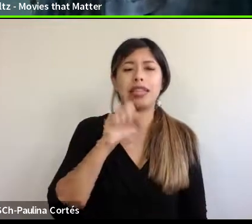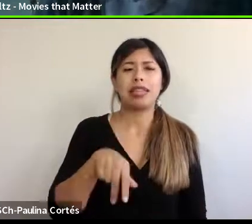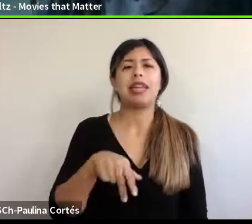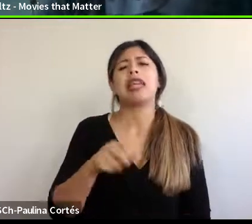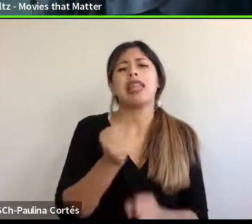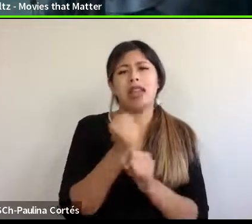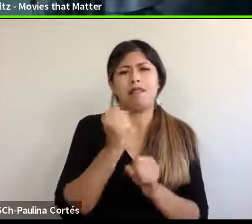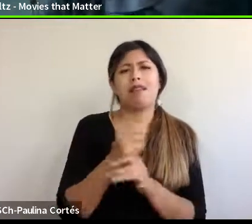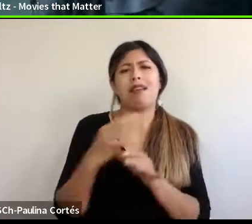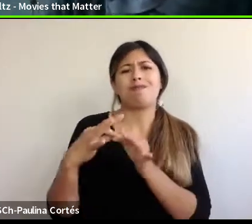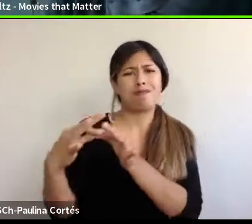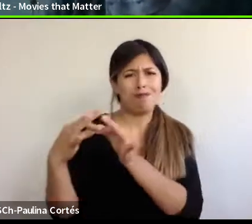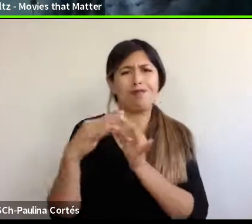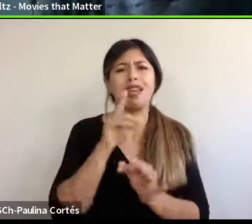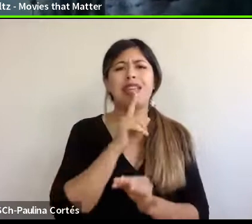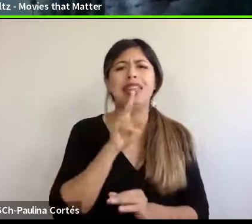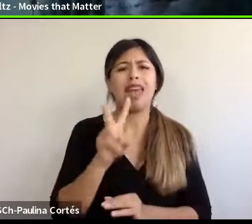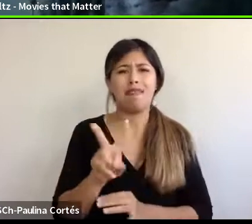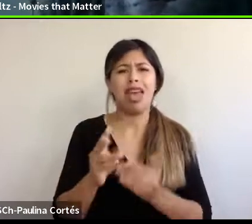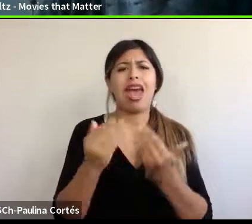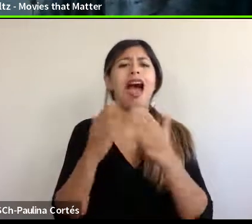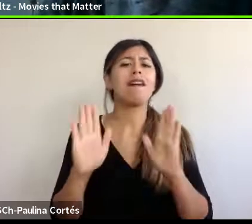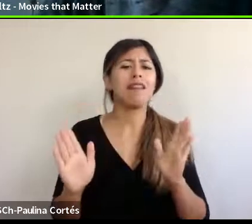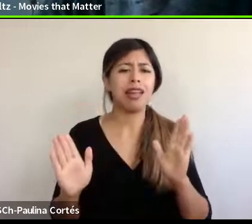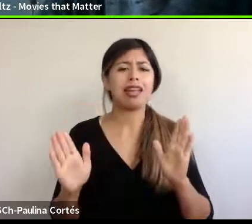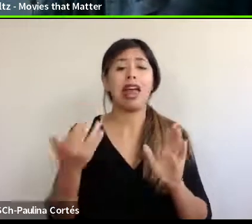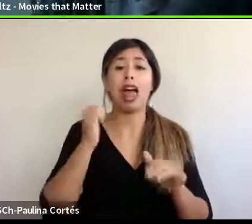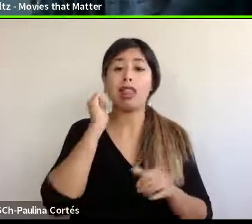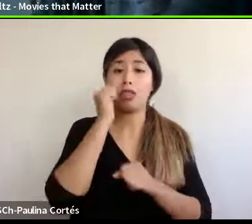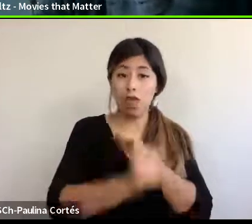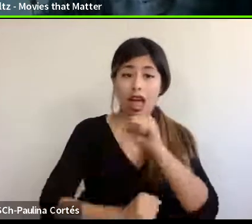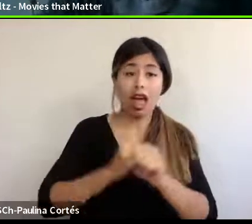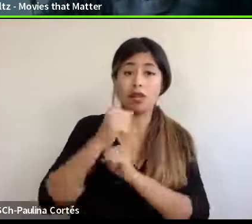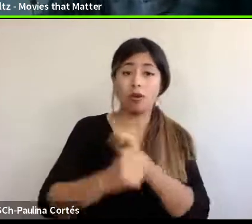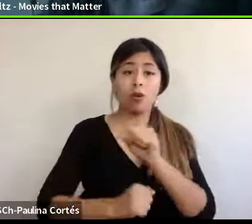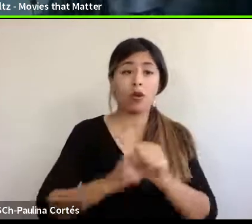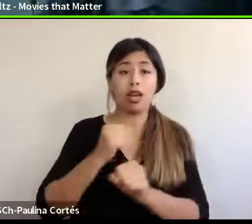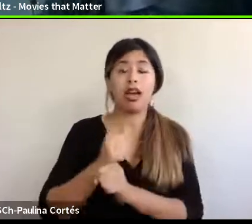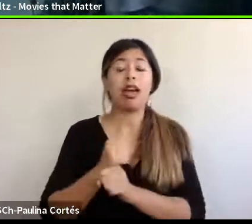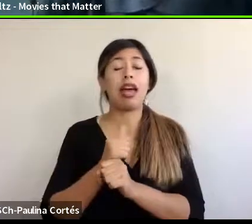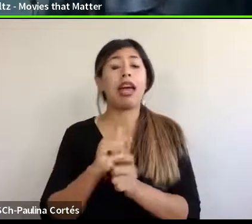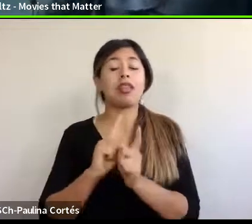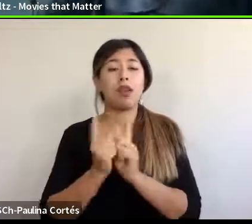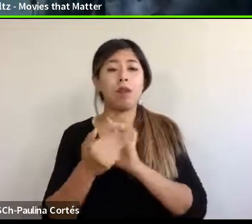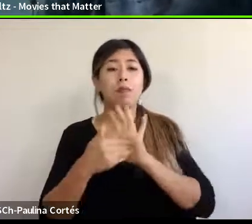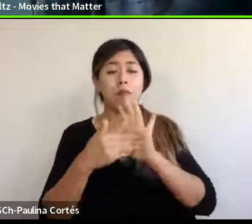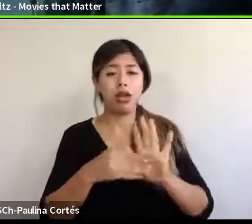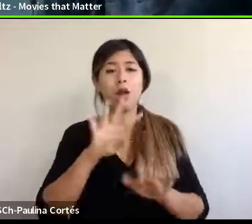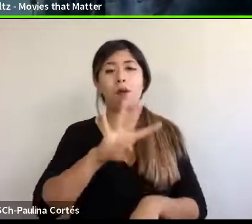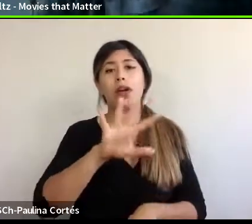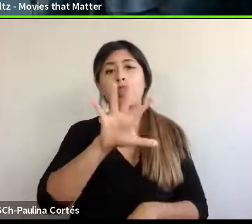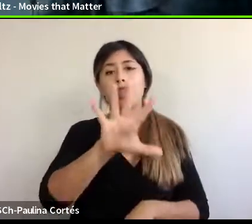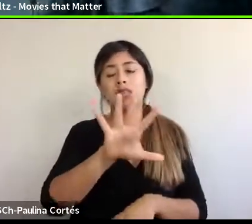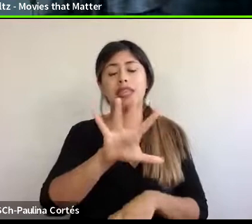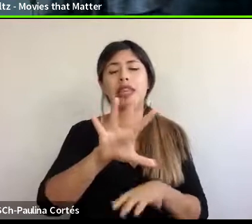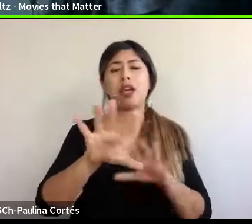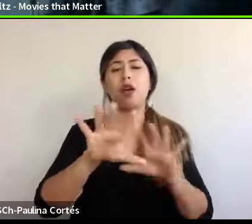they screen around 4 or 5 movies that matter on Dutch television, which is of course really good.